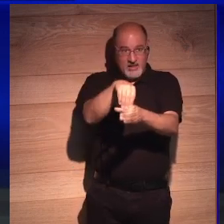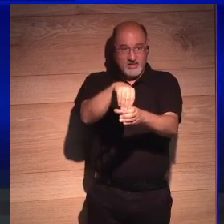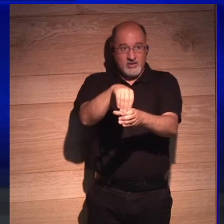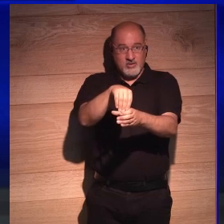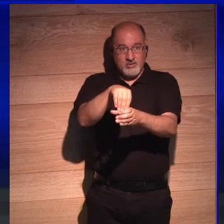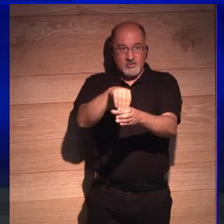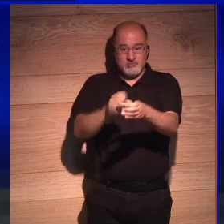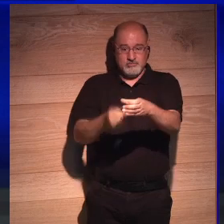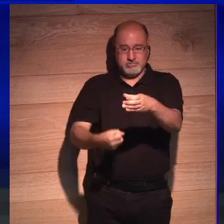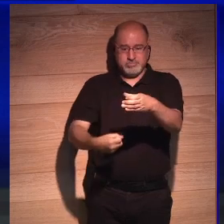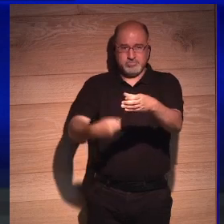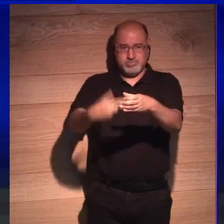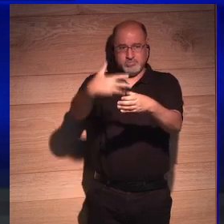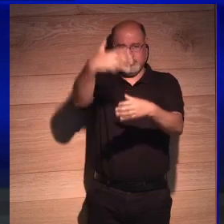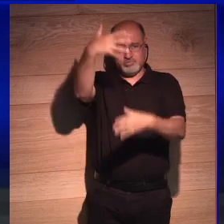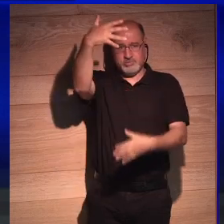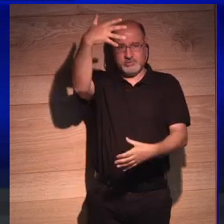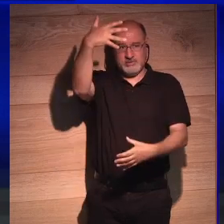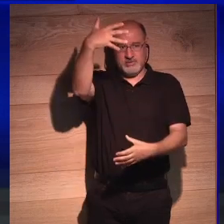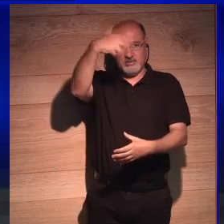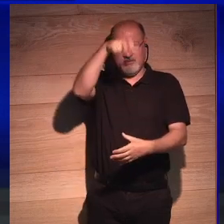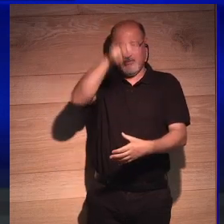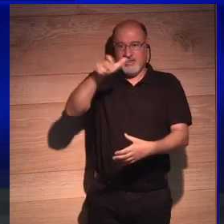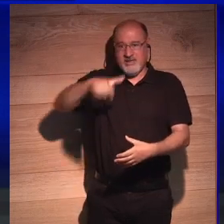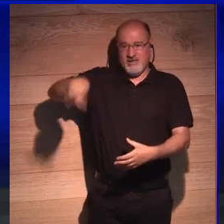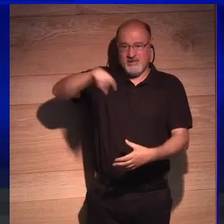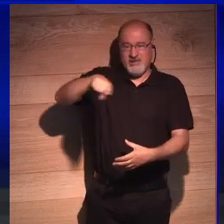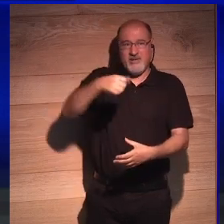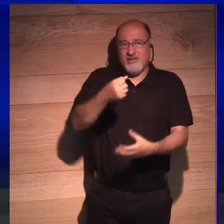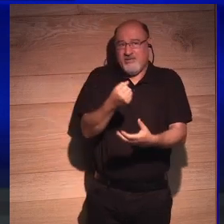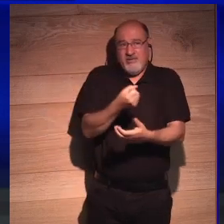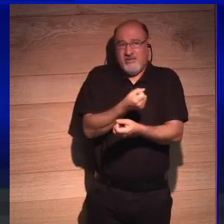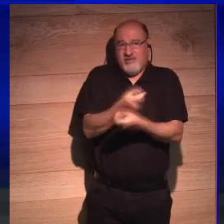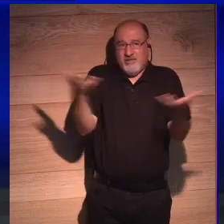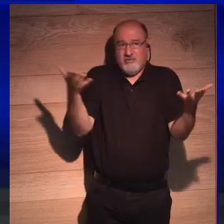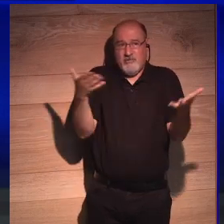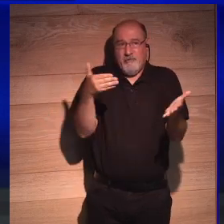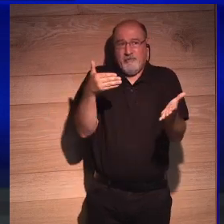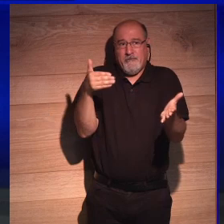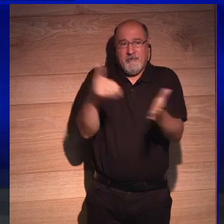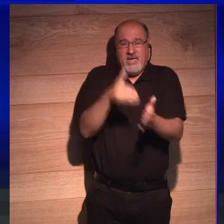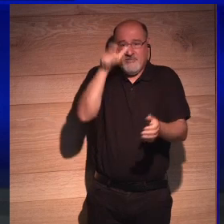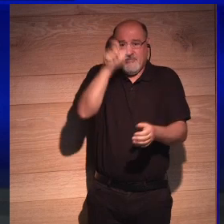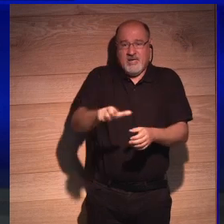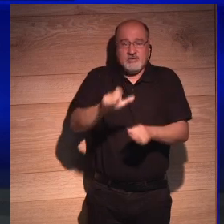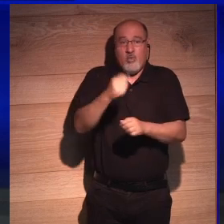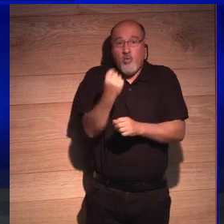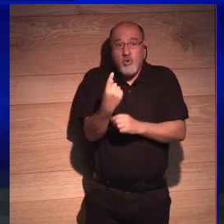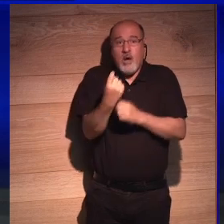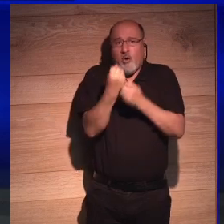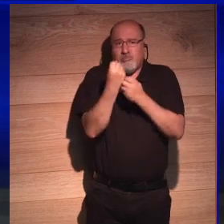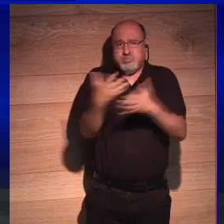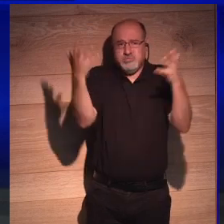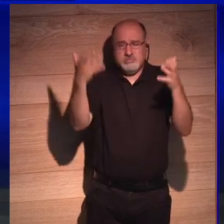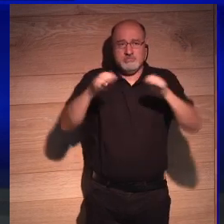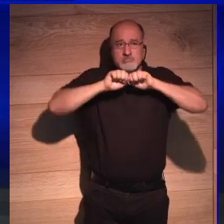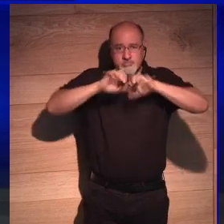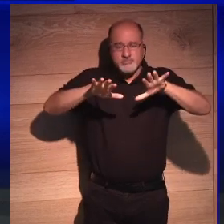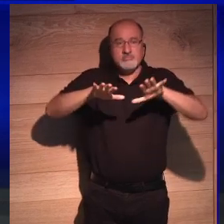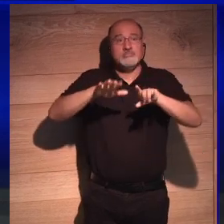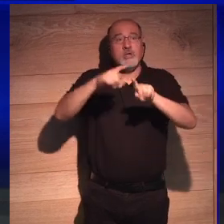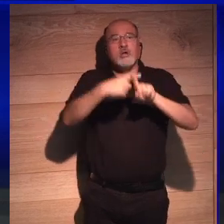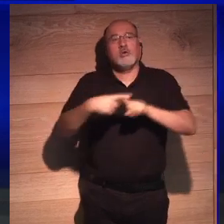take something from one person's imagination or a group of people's imagination, and you can share that sliver of a world